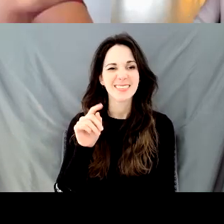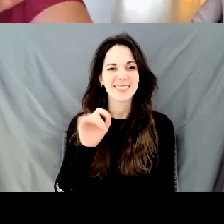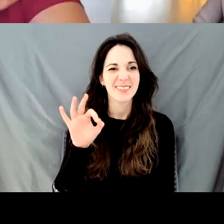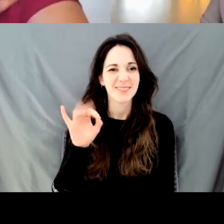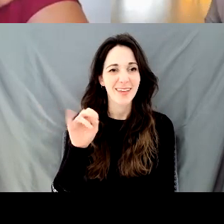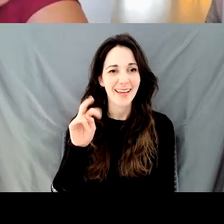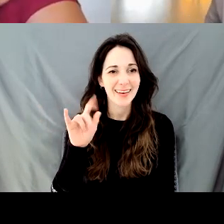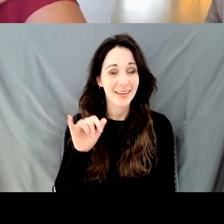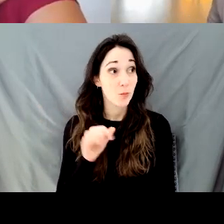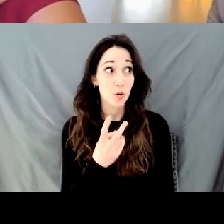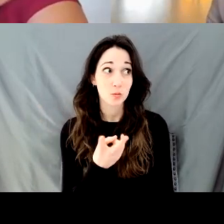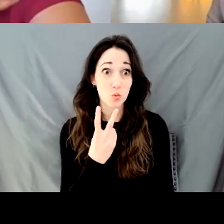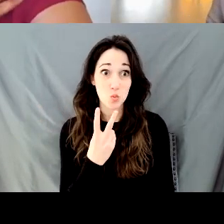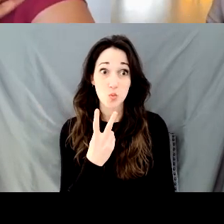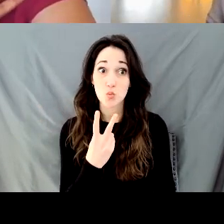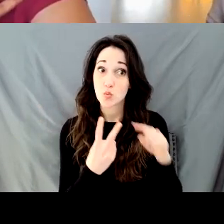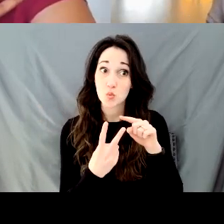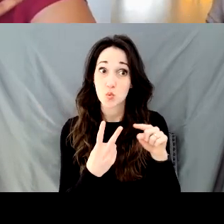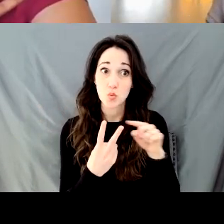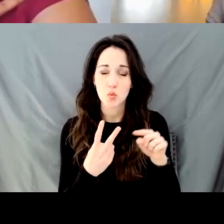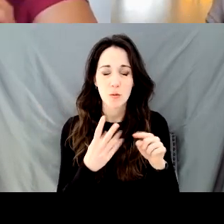me as my opinion the best in Rochester.